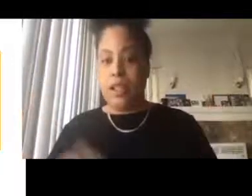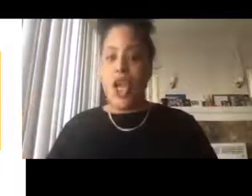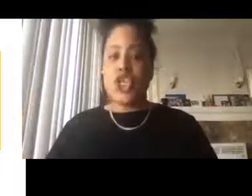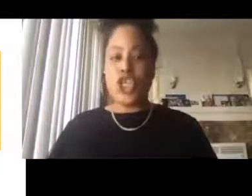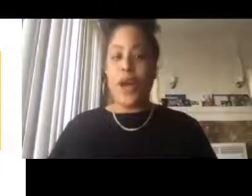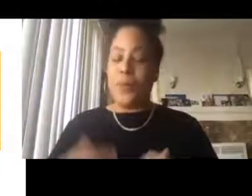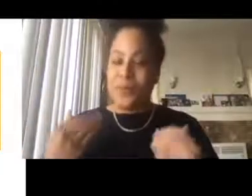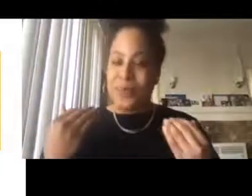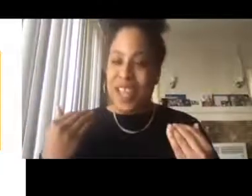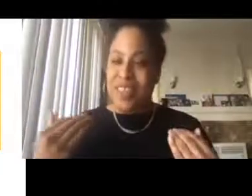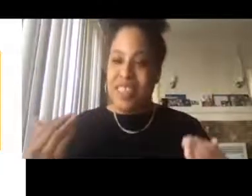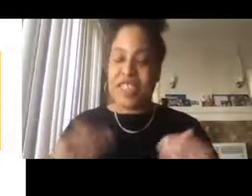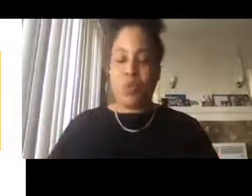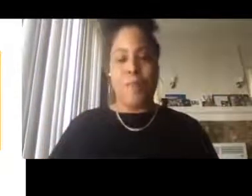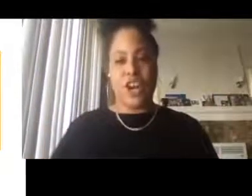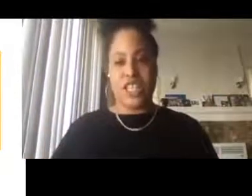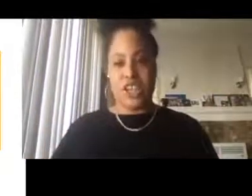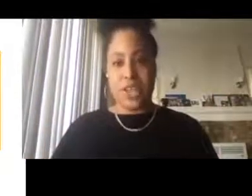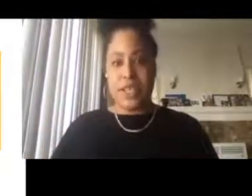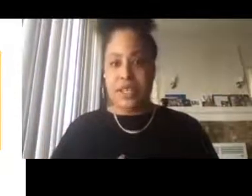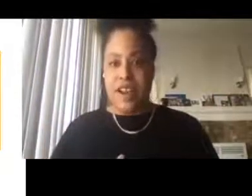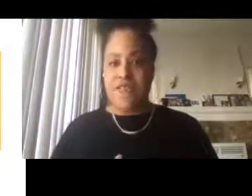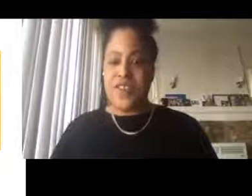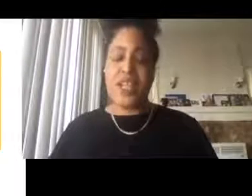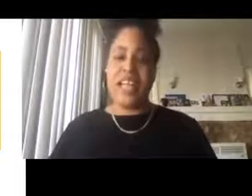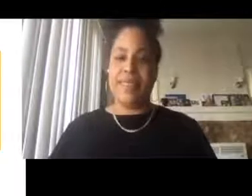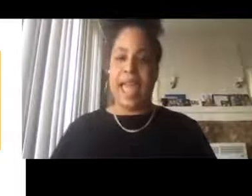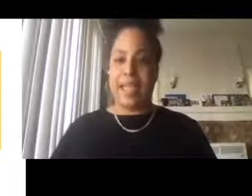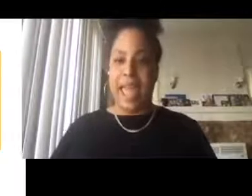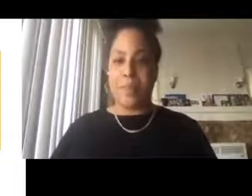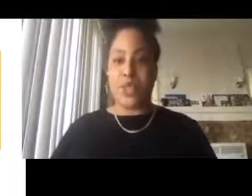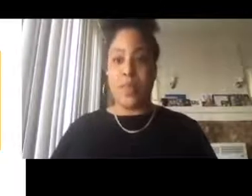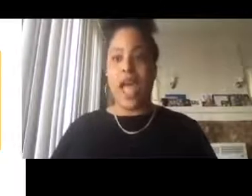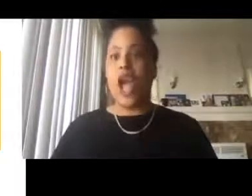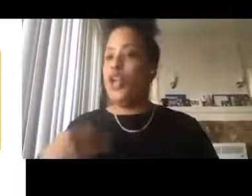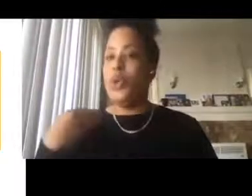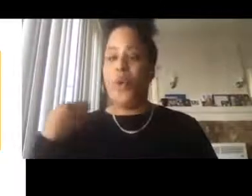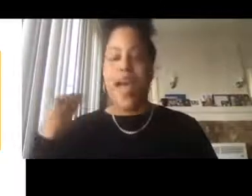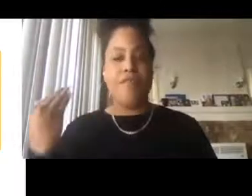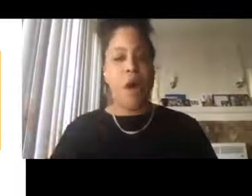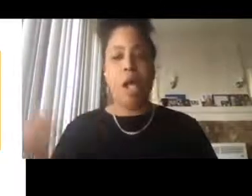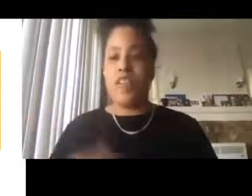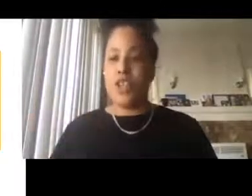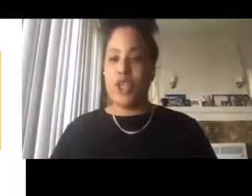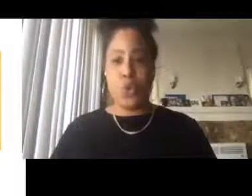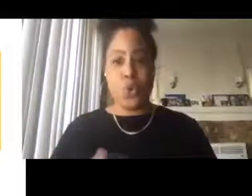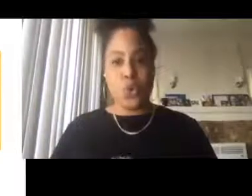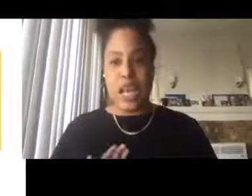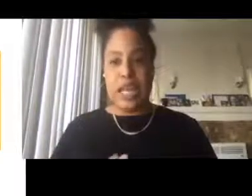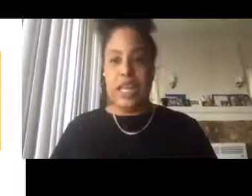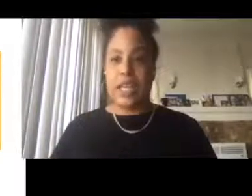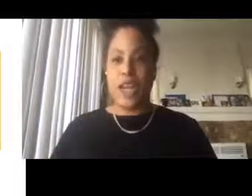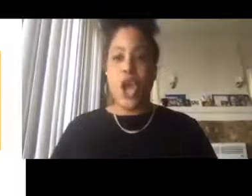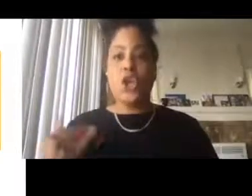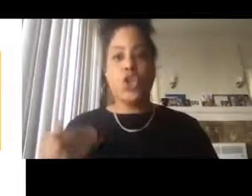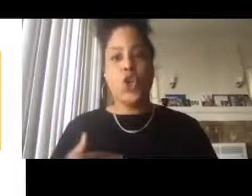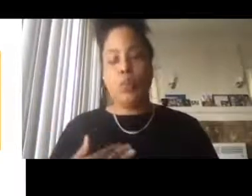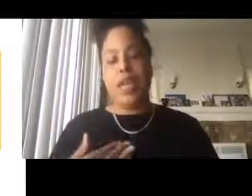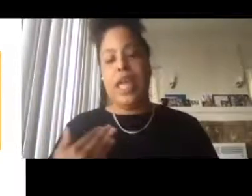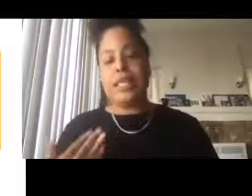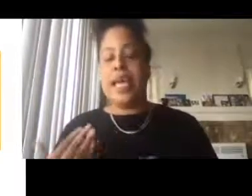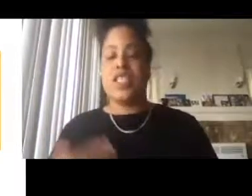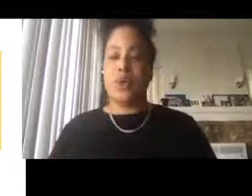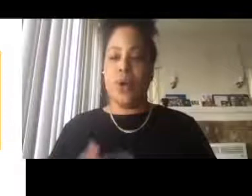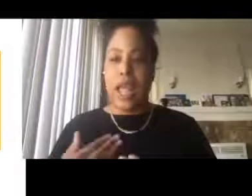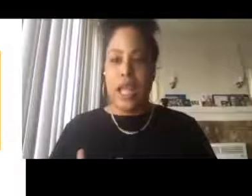skill. So this webinar series is going to fill in that gap so that you have all of the tools needed to